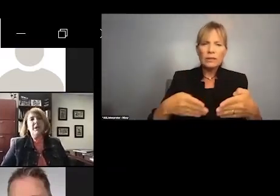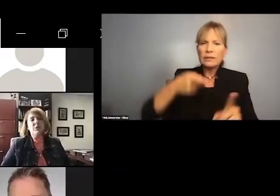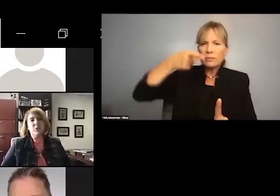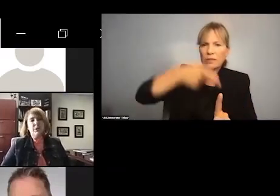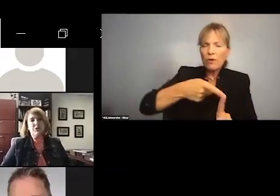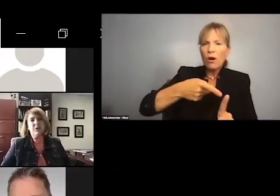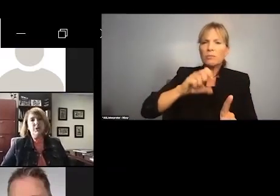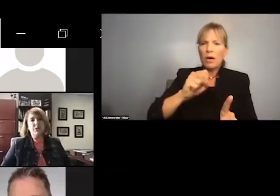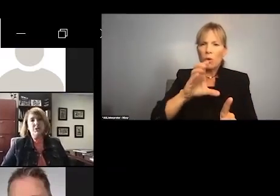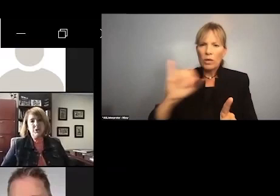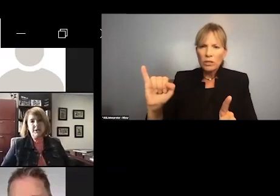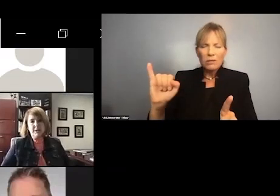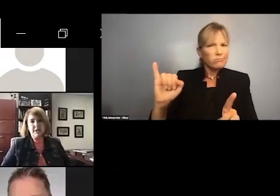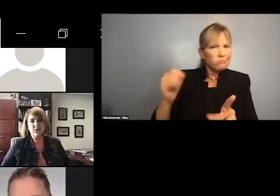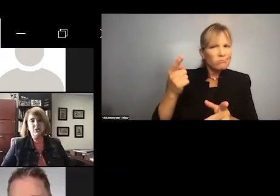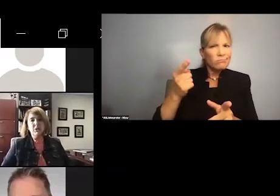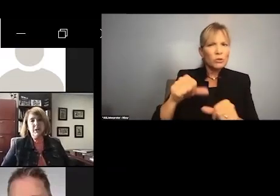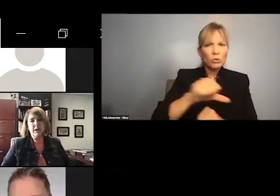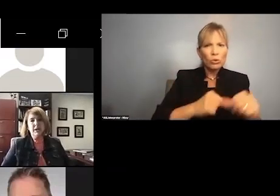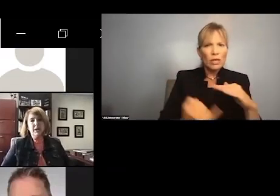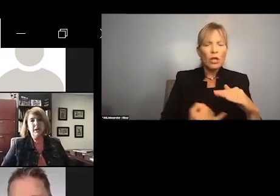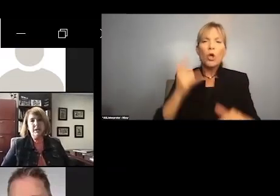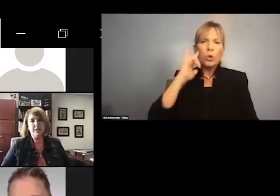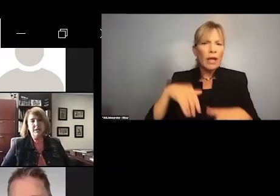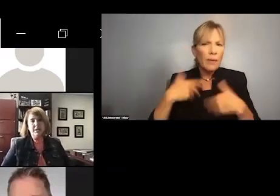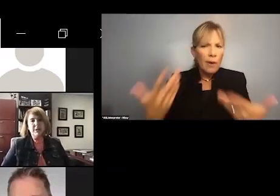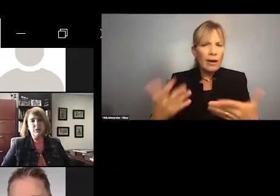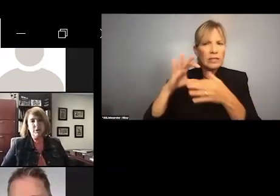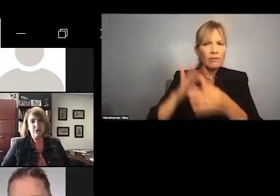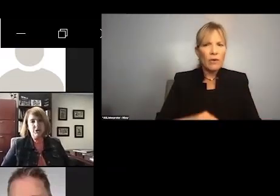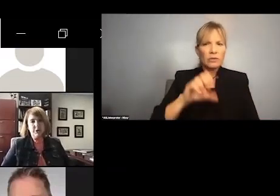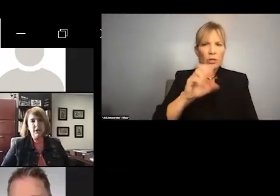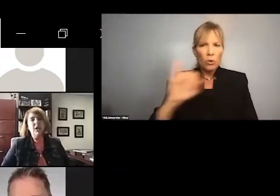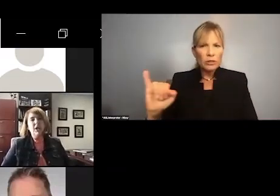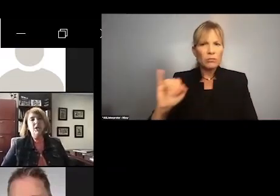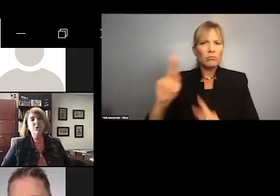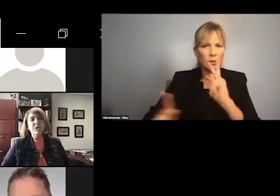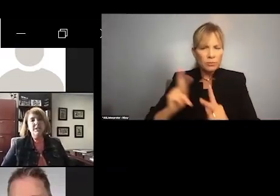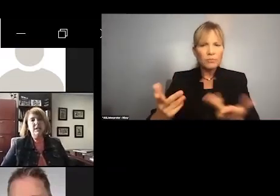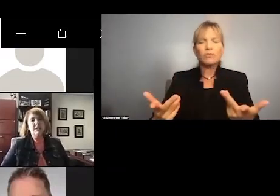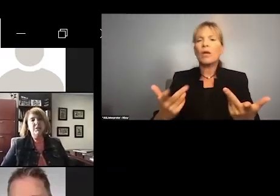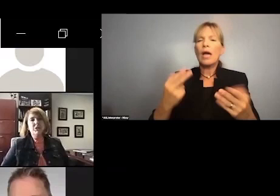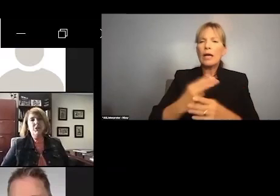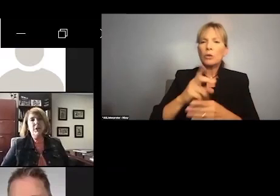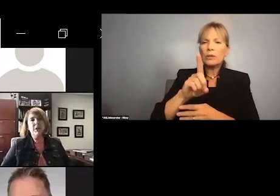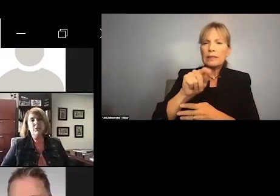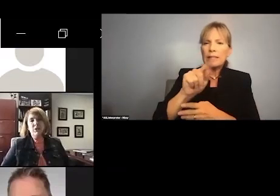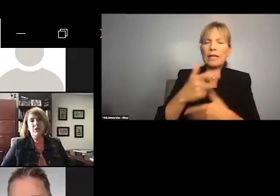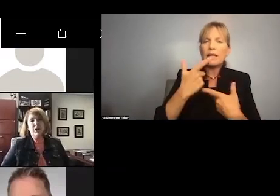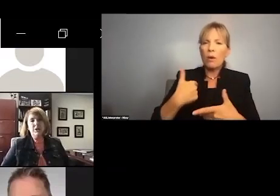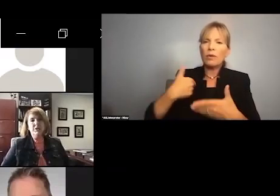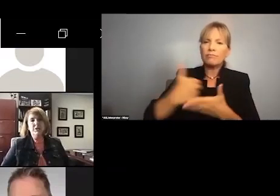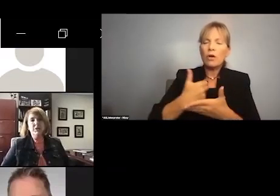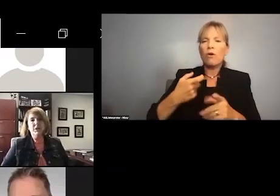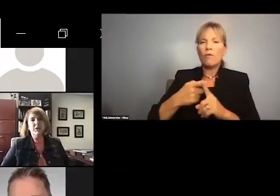on spinal cord injury and what does social isolation look like in the context of spinal cord injury using data that's been generated through